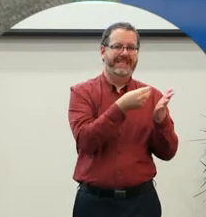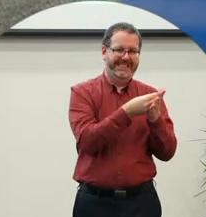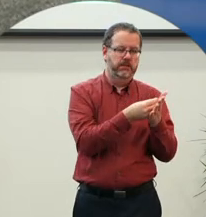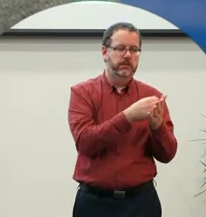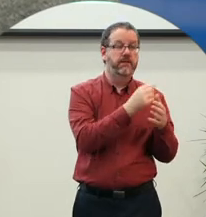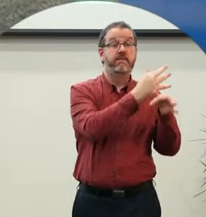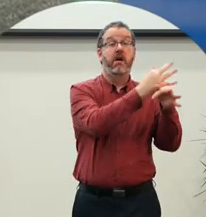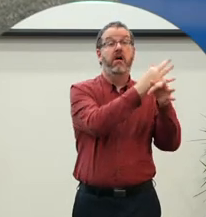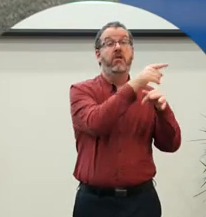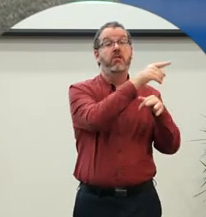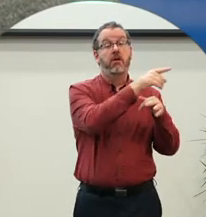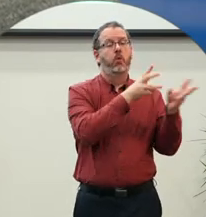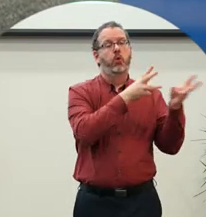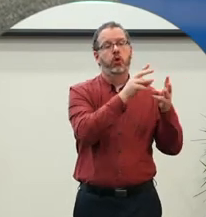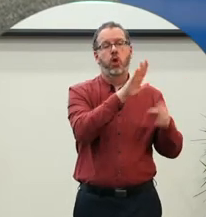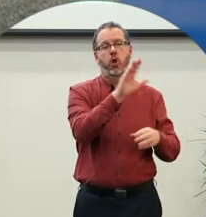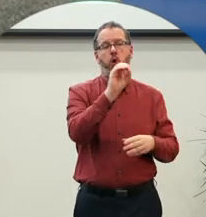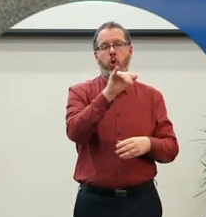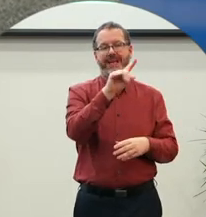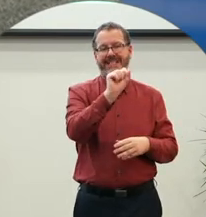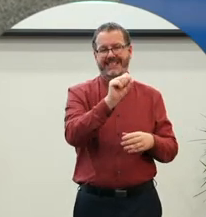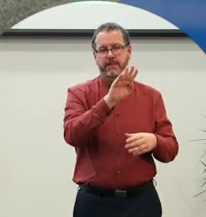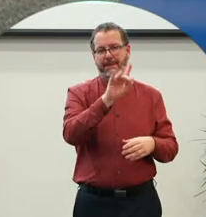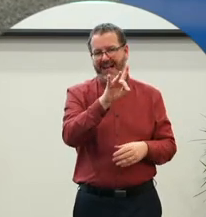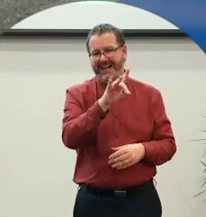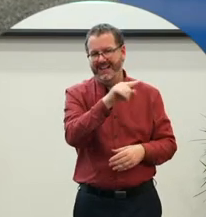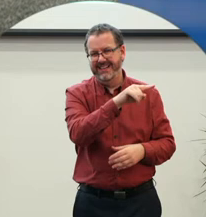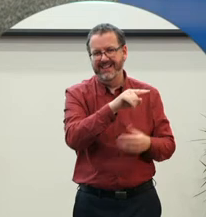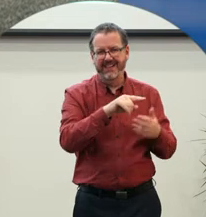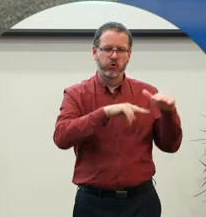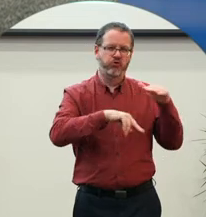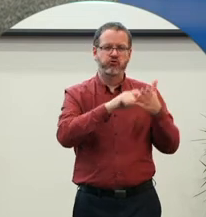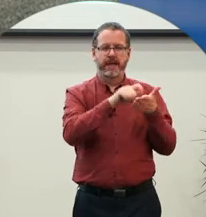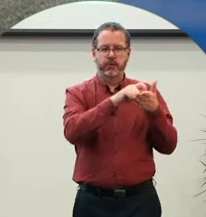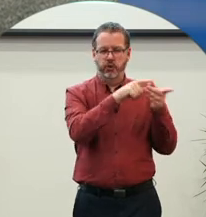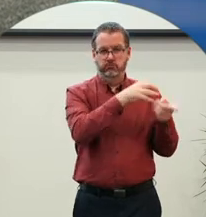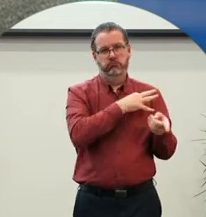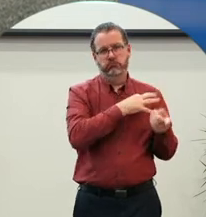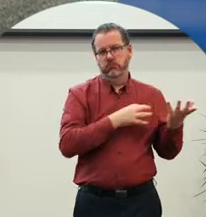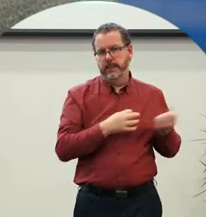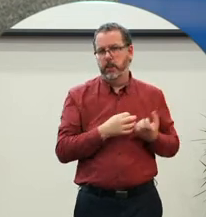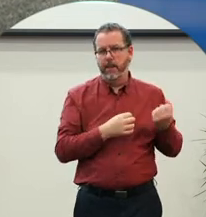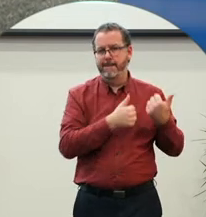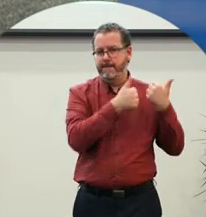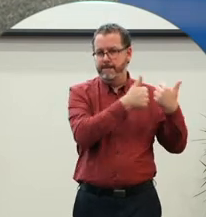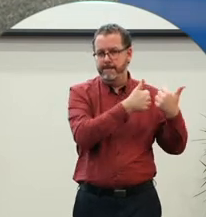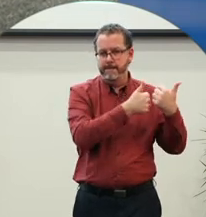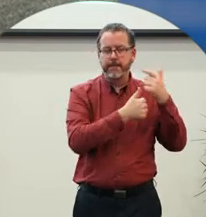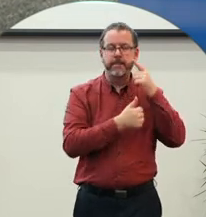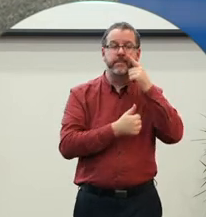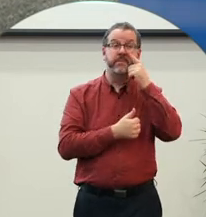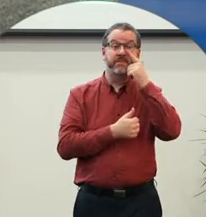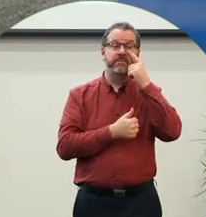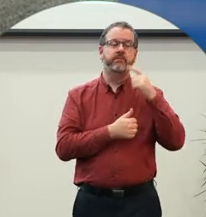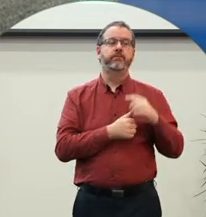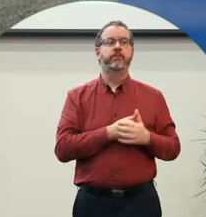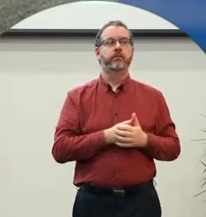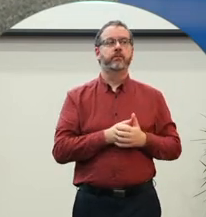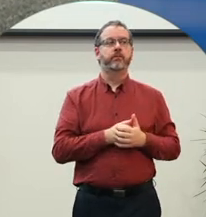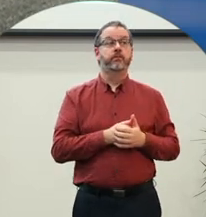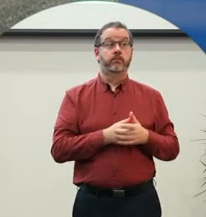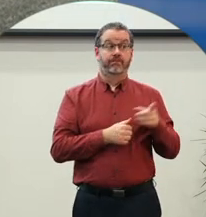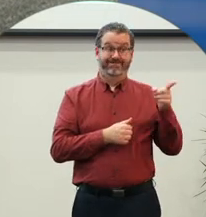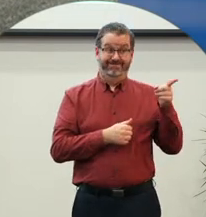and an underwriter at Lloyd's. So he had a very good income coming in from that. And his